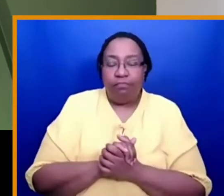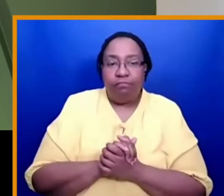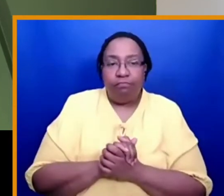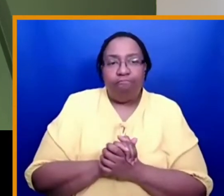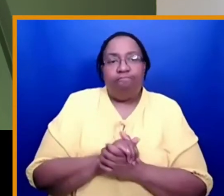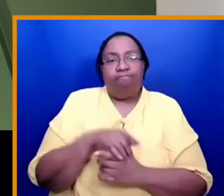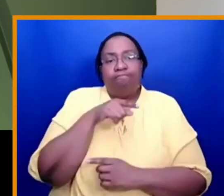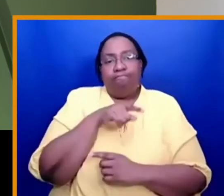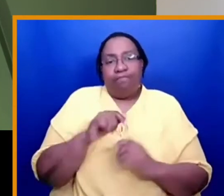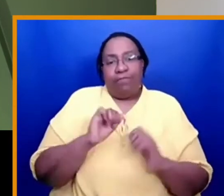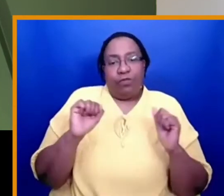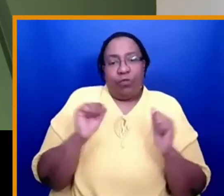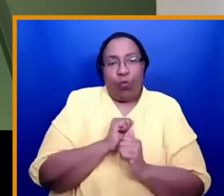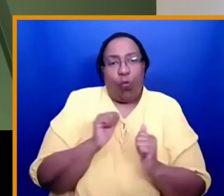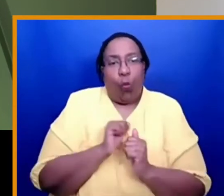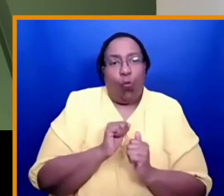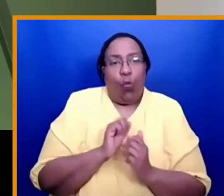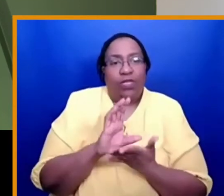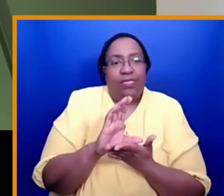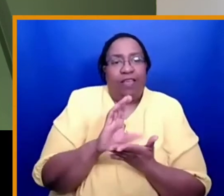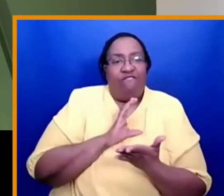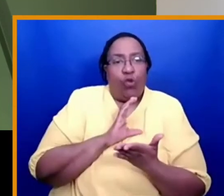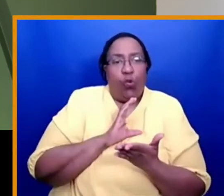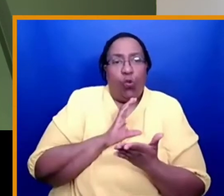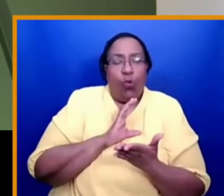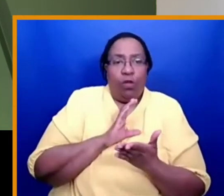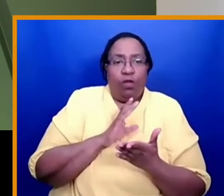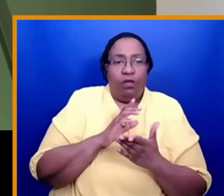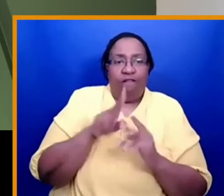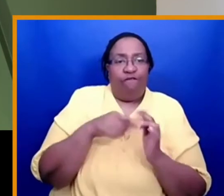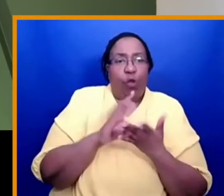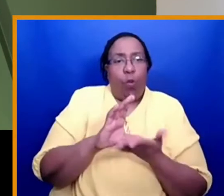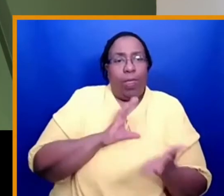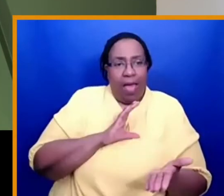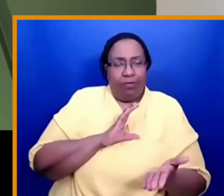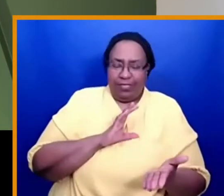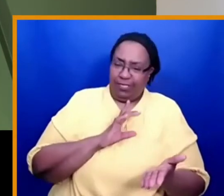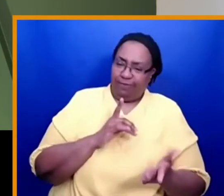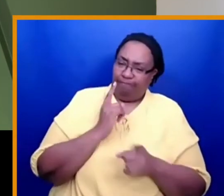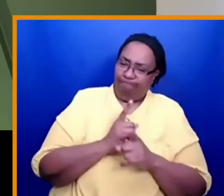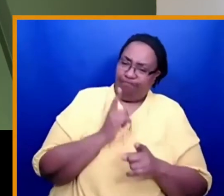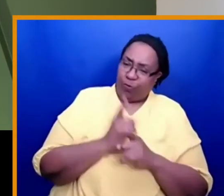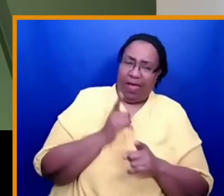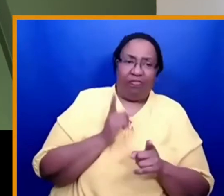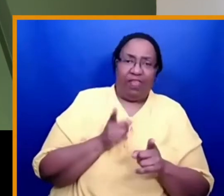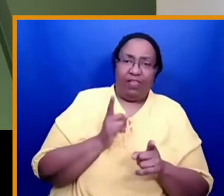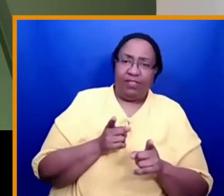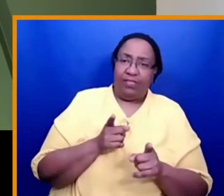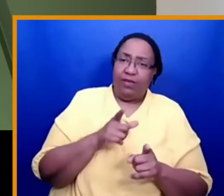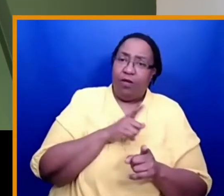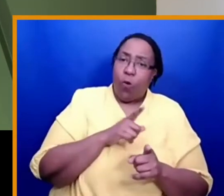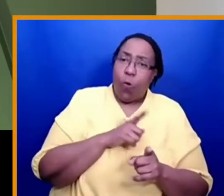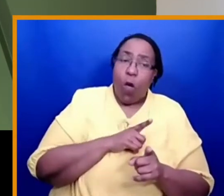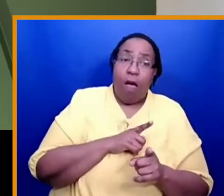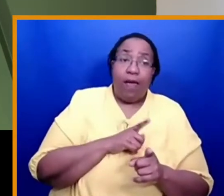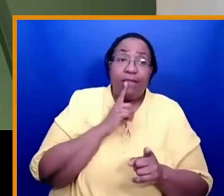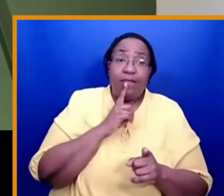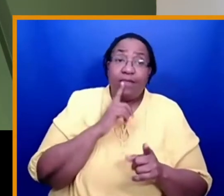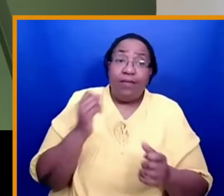that our aim to use the profits of this tax on energy companies to help the